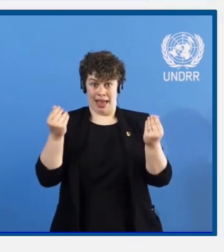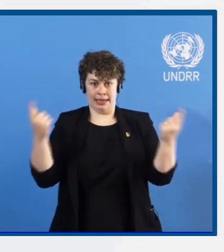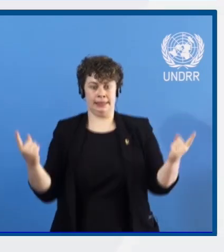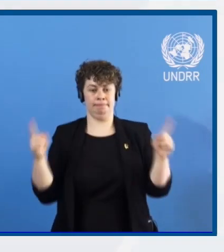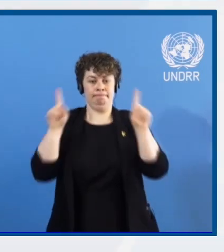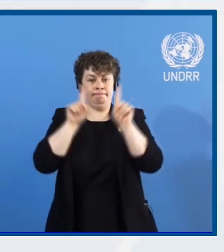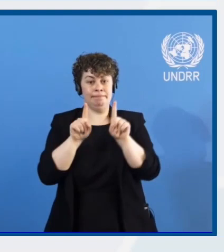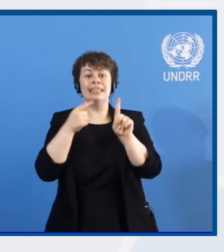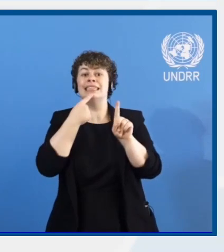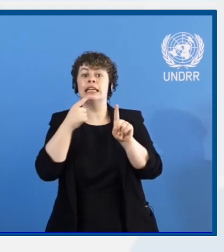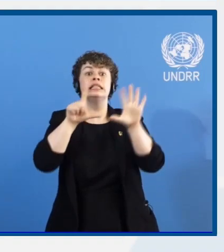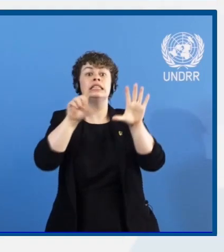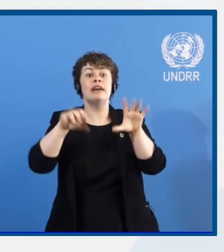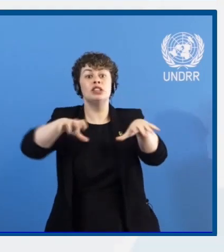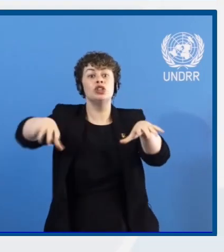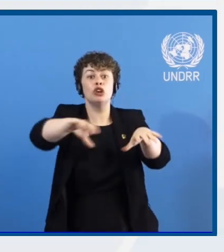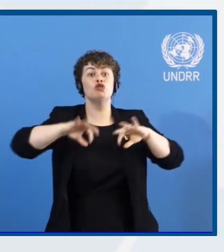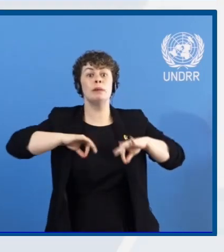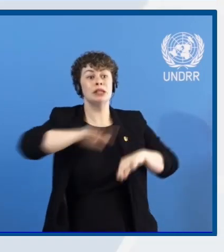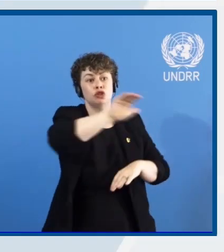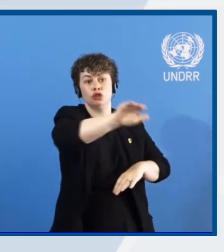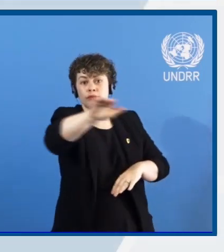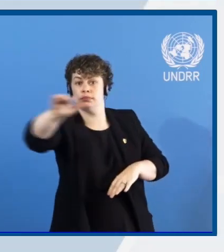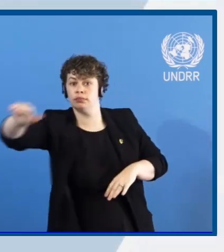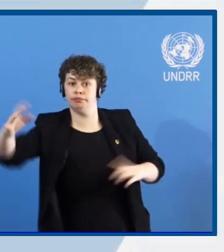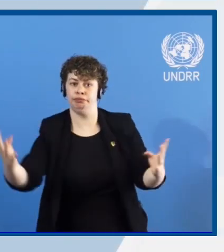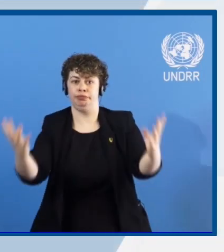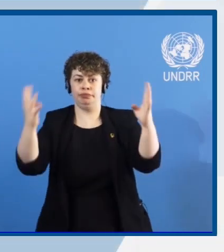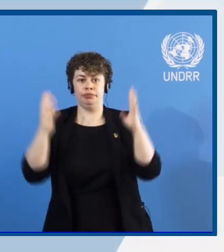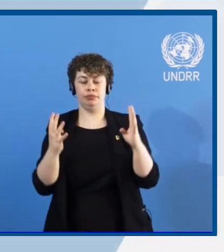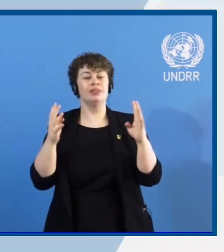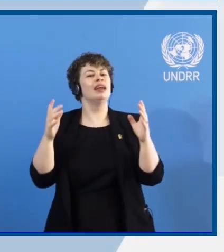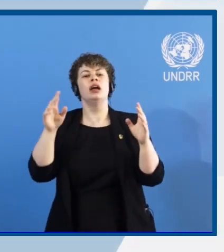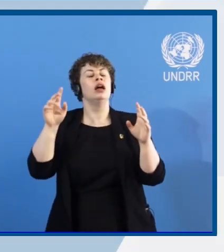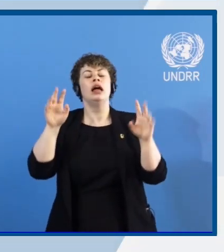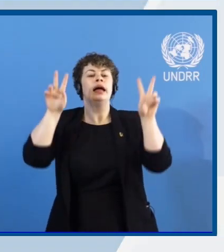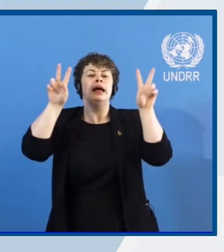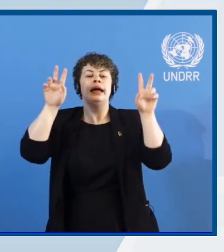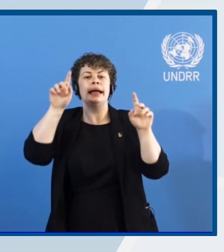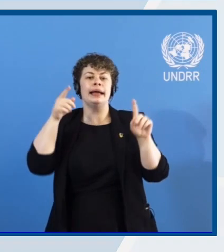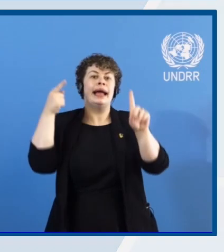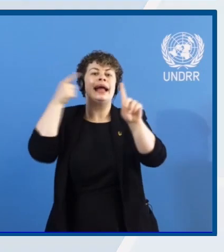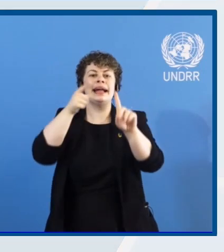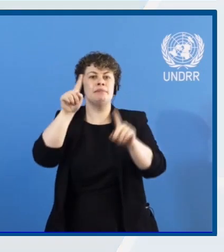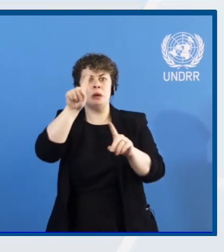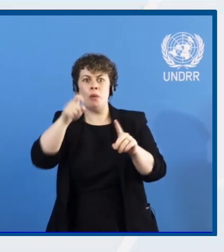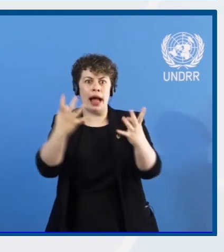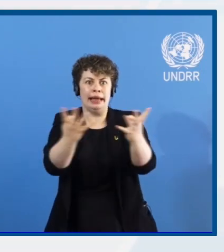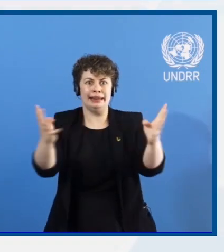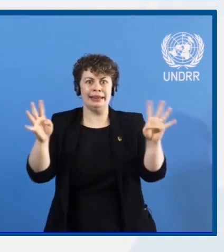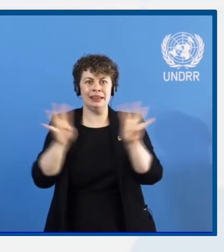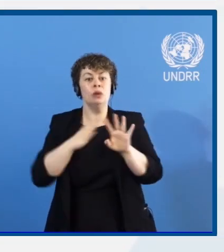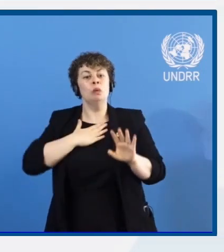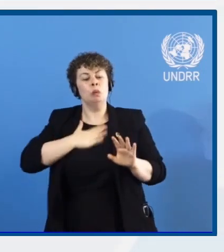countries collaborating under the so-called Helsinki principles to promote national climate action through fiscal